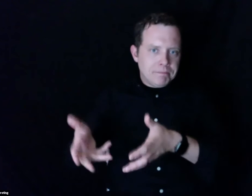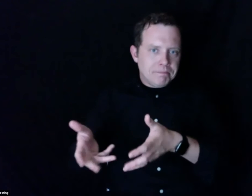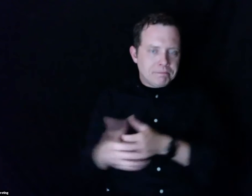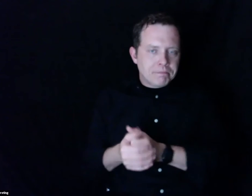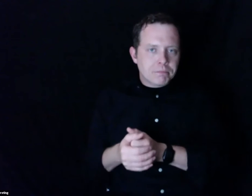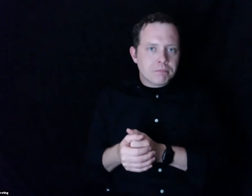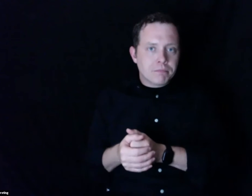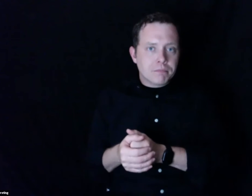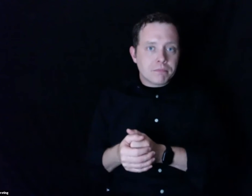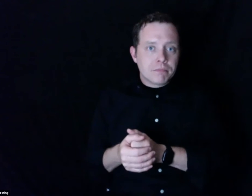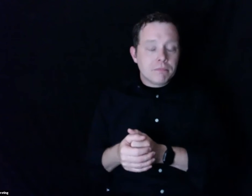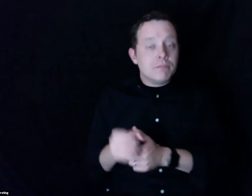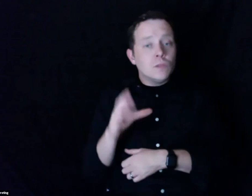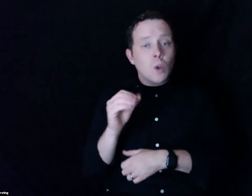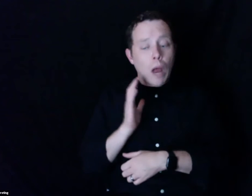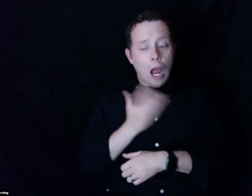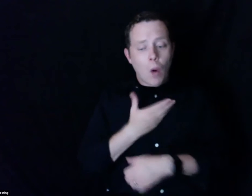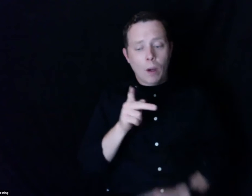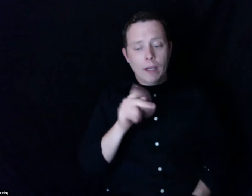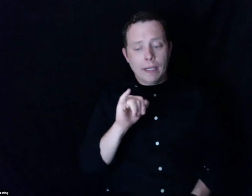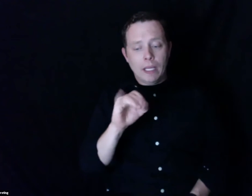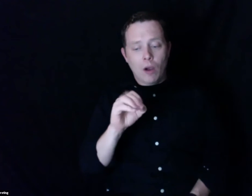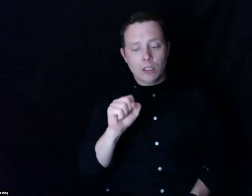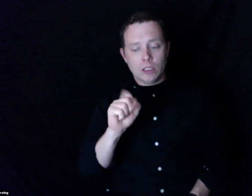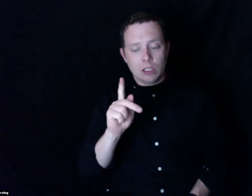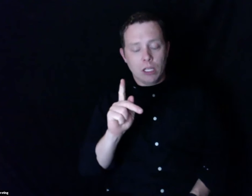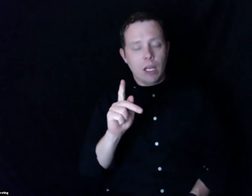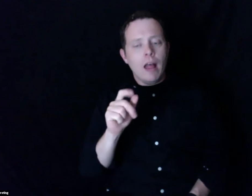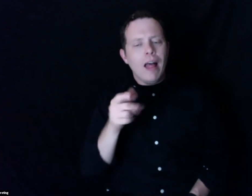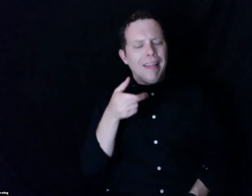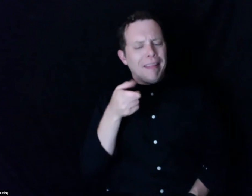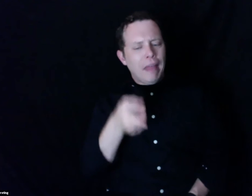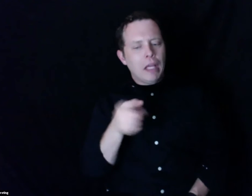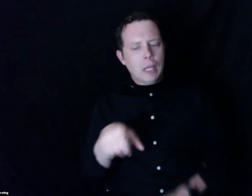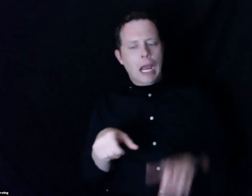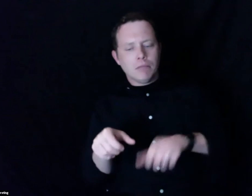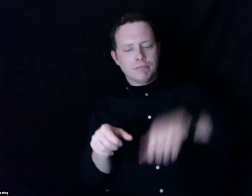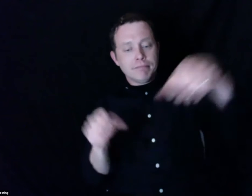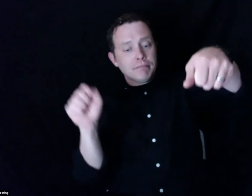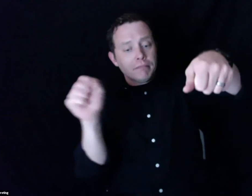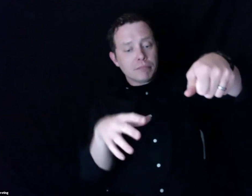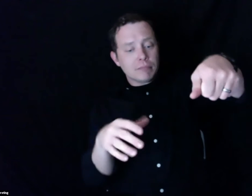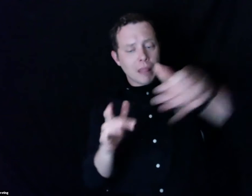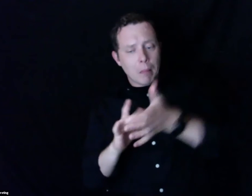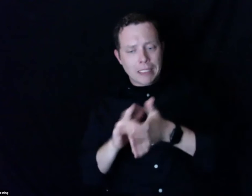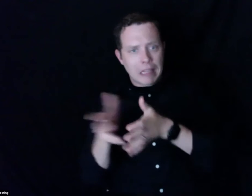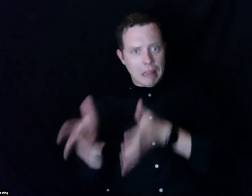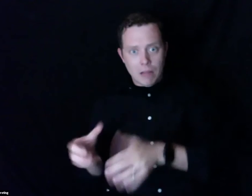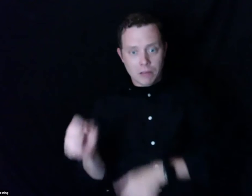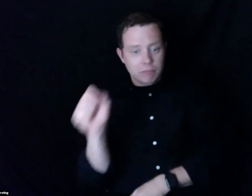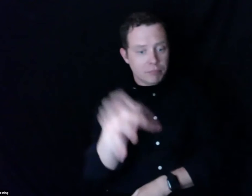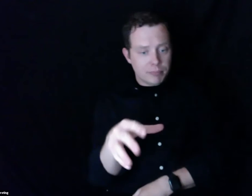And our kiosks at our pharmacies are a safe way to dispose of those, because having